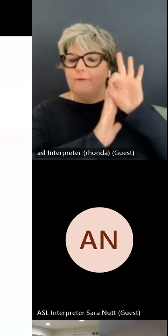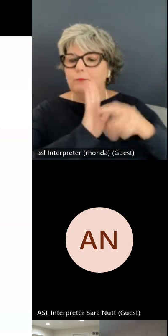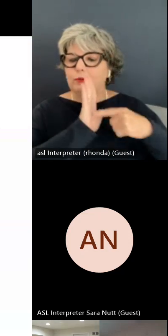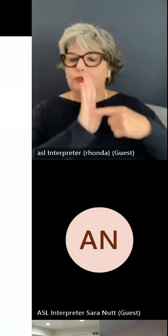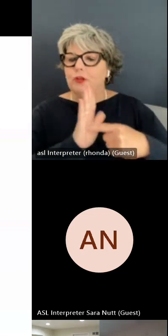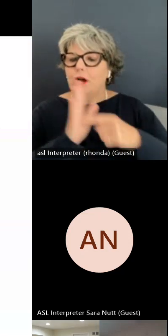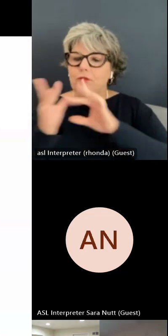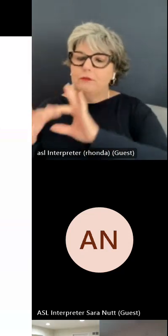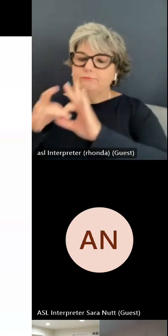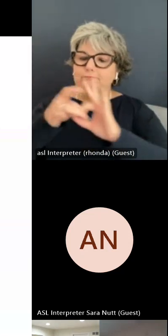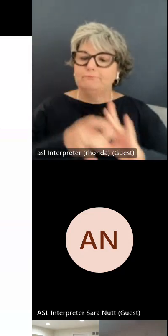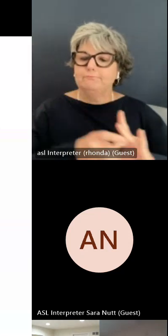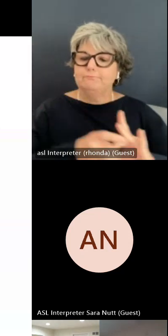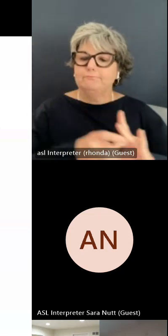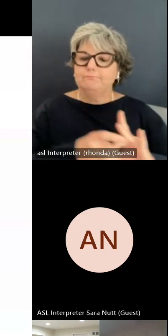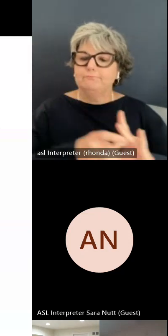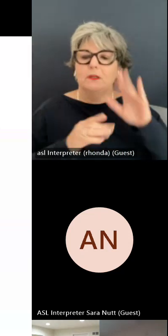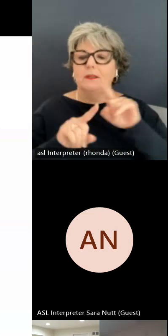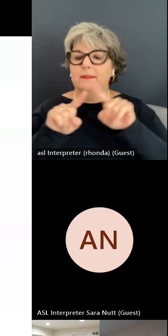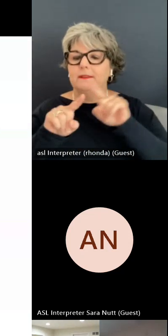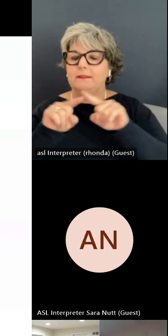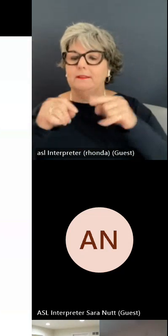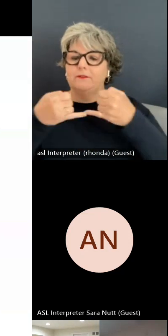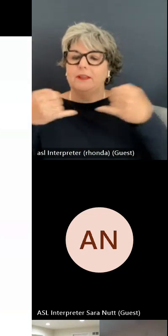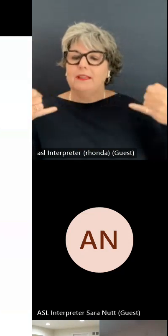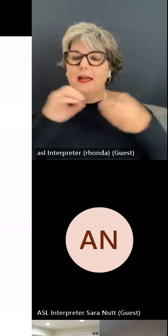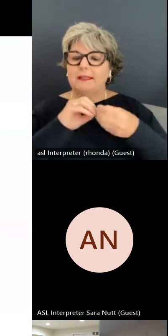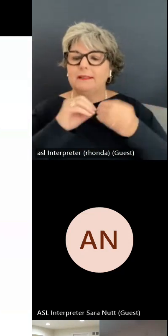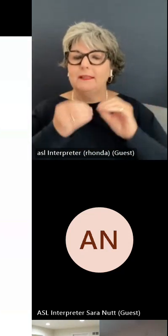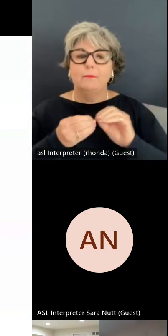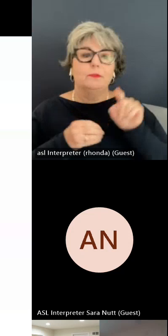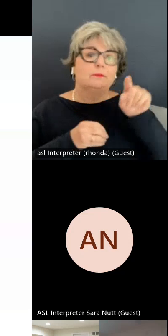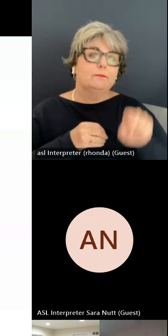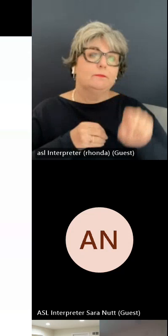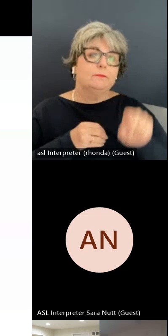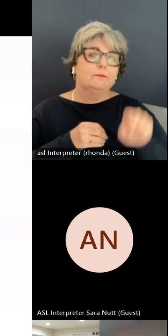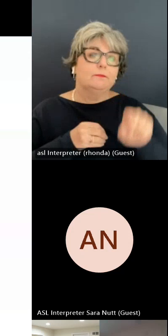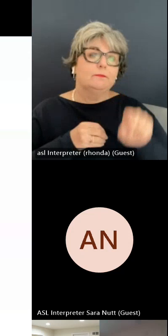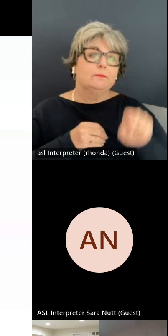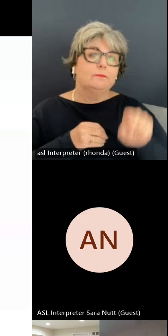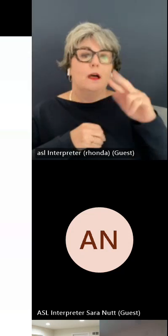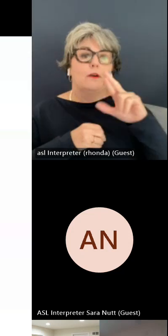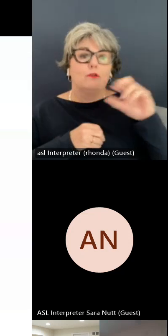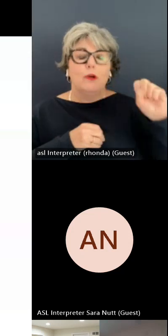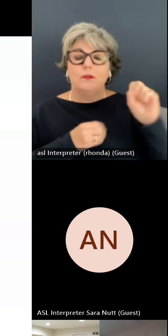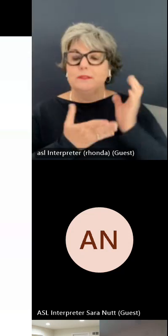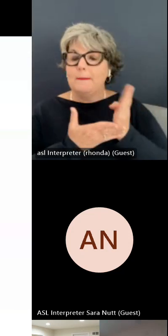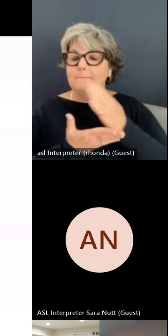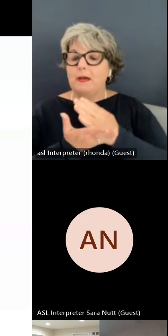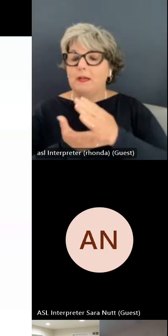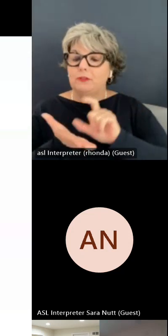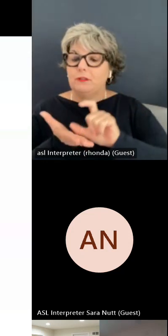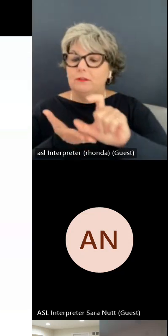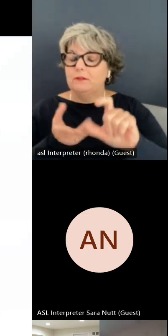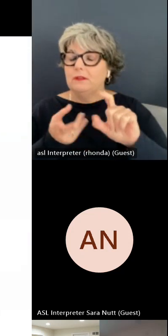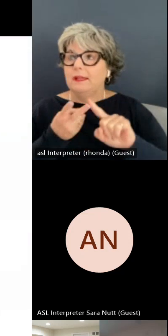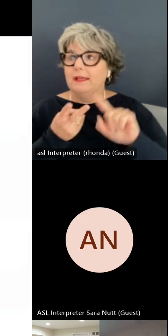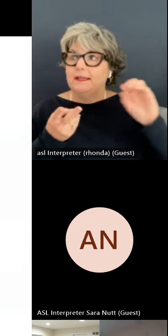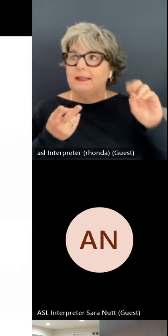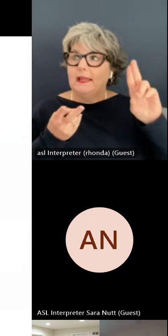relationships between the different line numbers. So there's the concept of gross budget authority and outlays. So what